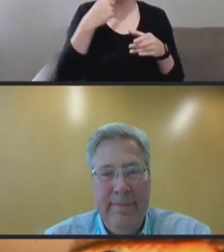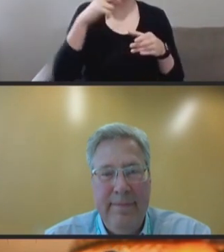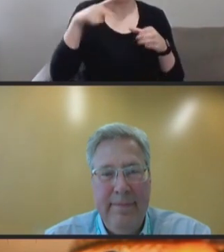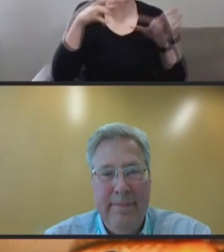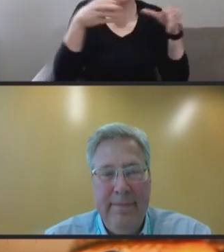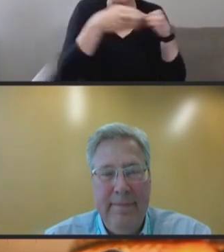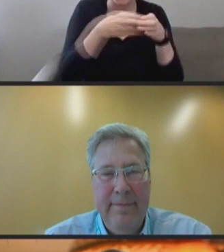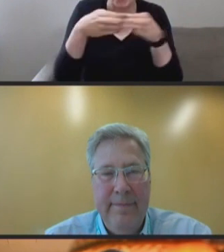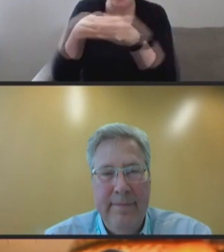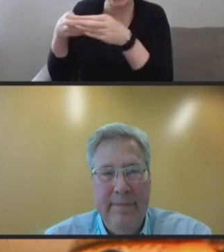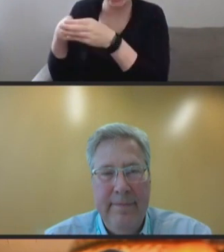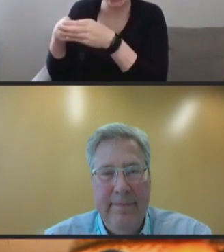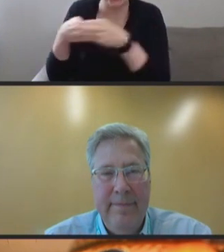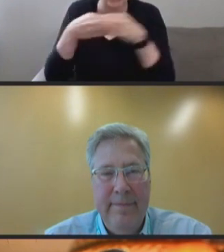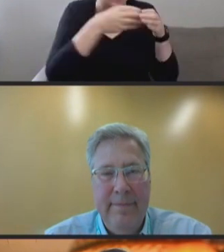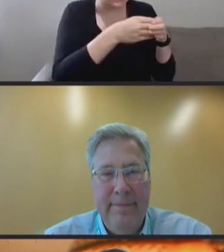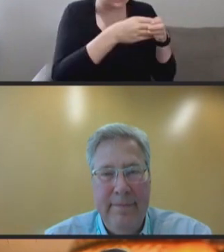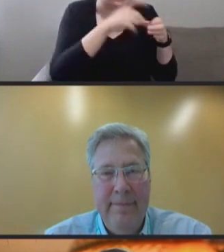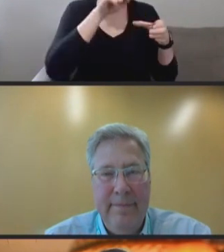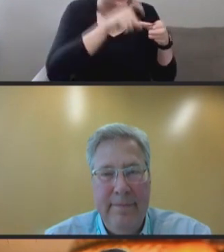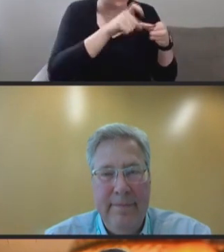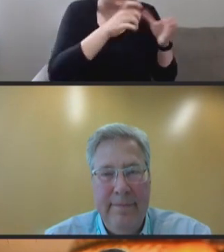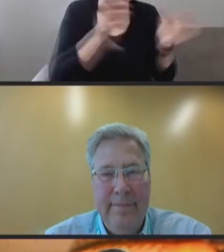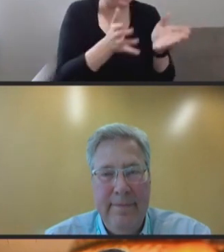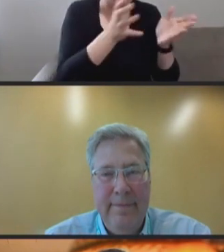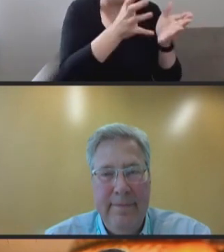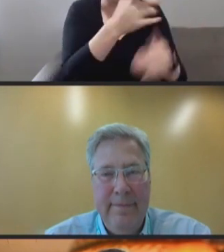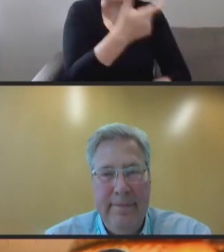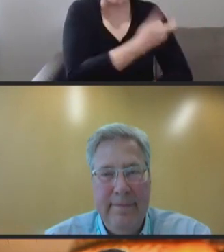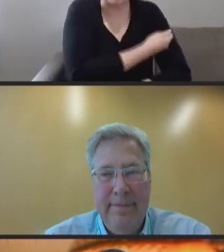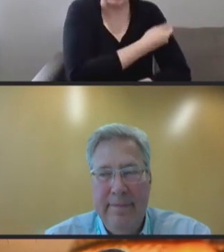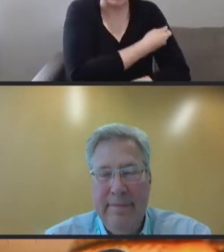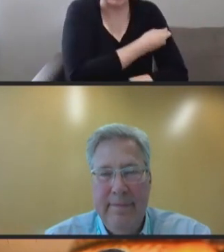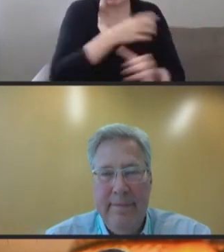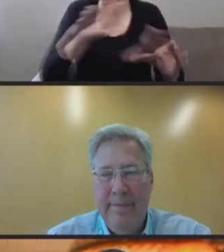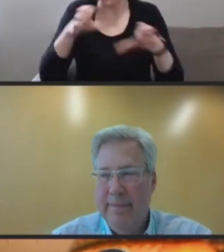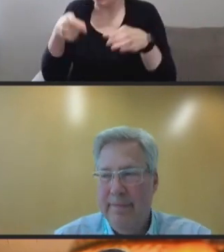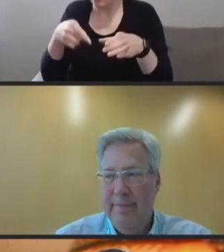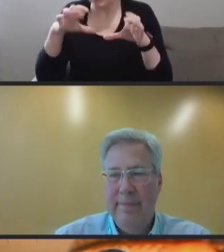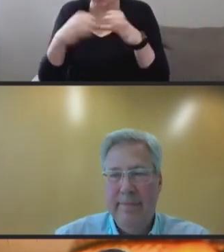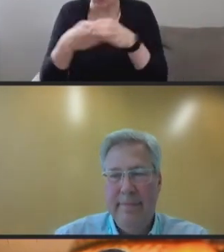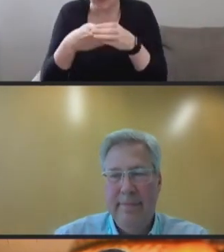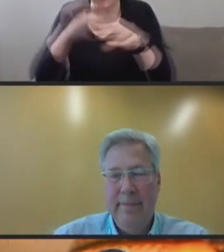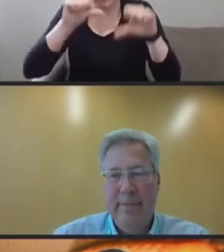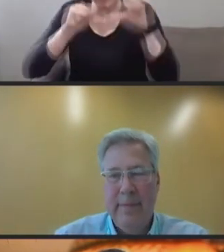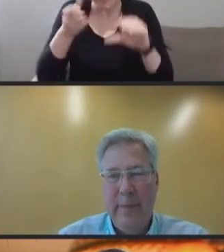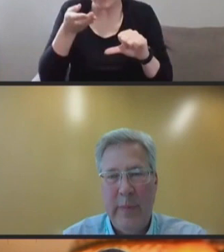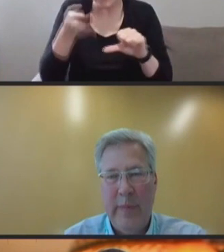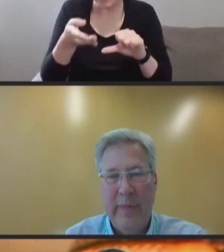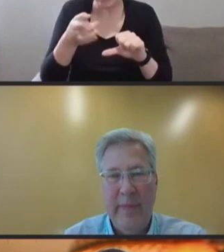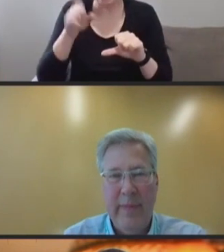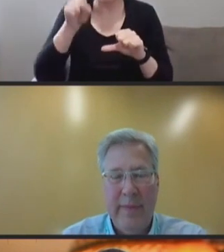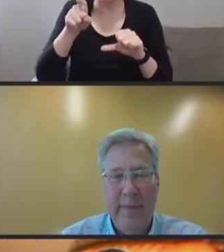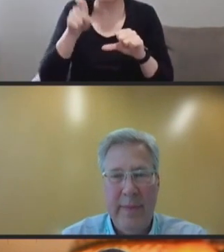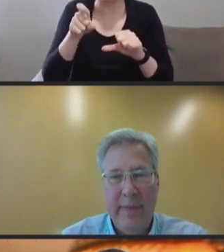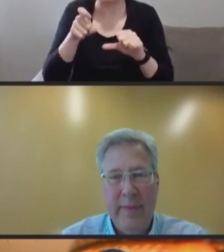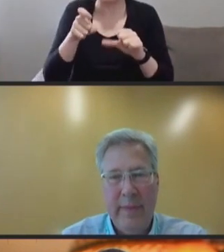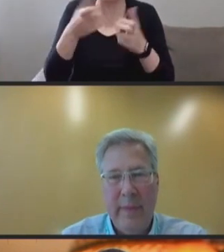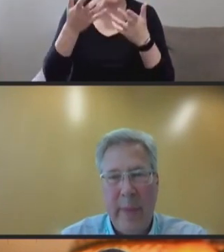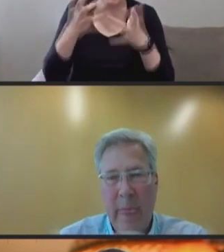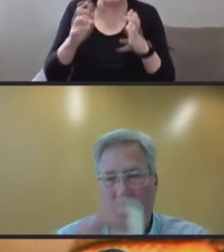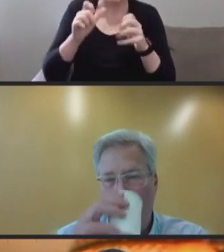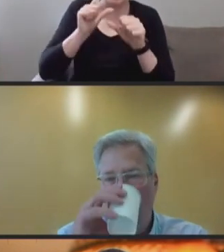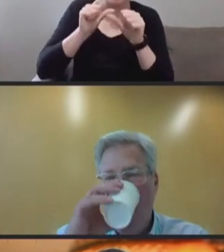group, we just need to drive vaccination because we have vaccines. This group, the science is there. We need to get it over the finish line.